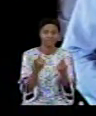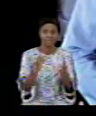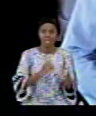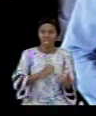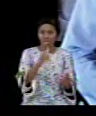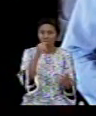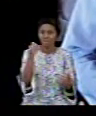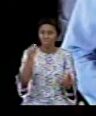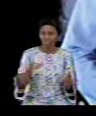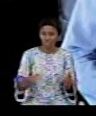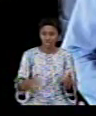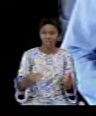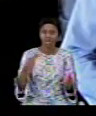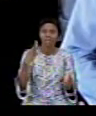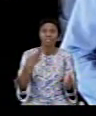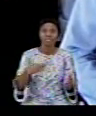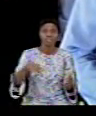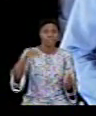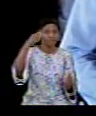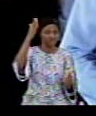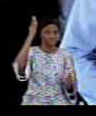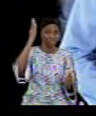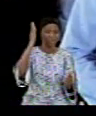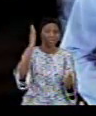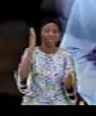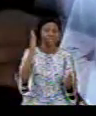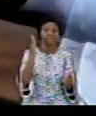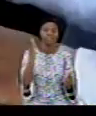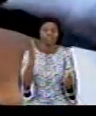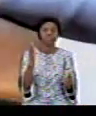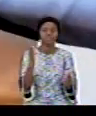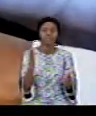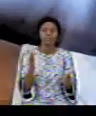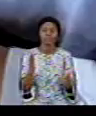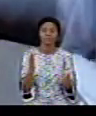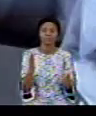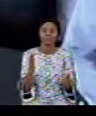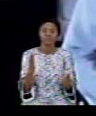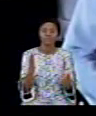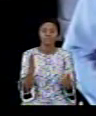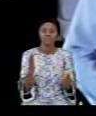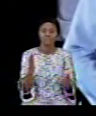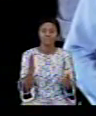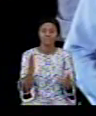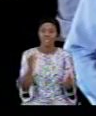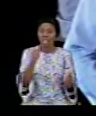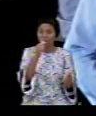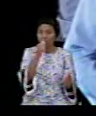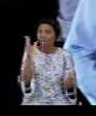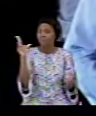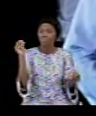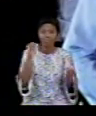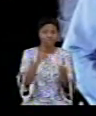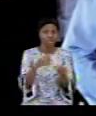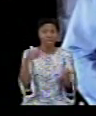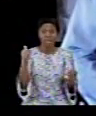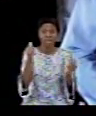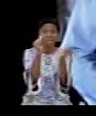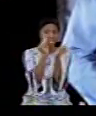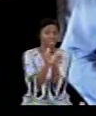I am a child of God I'm no longer